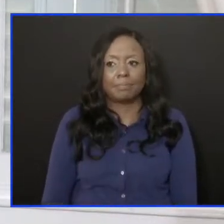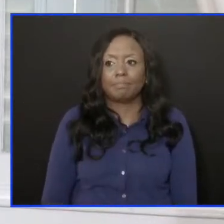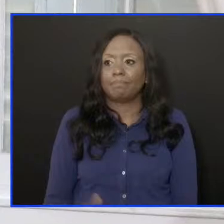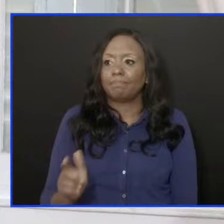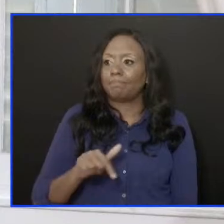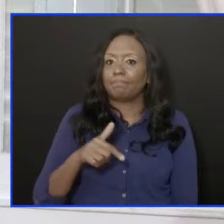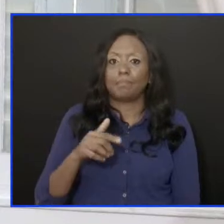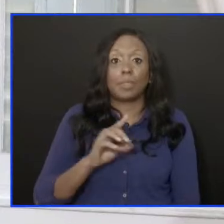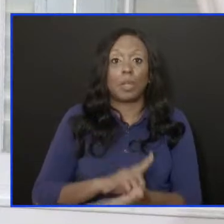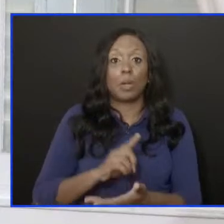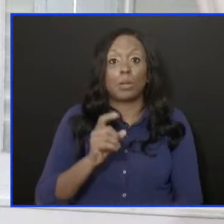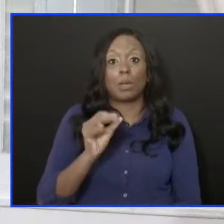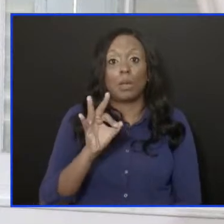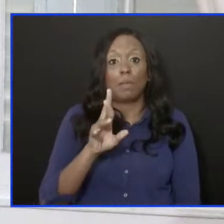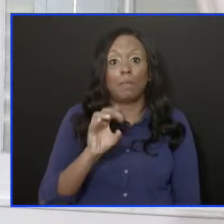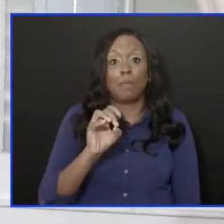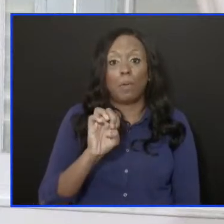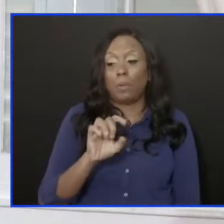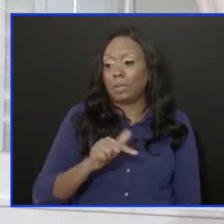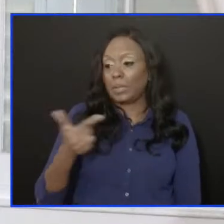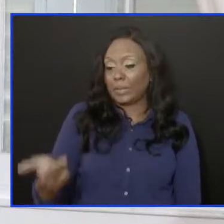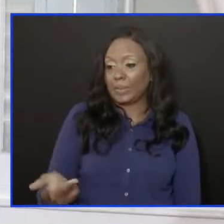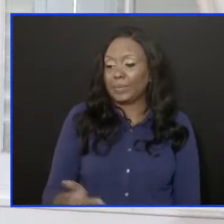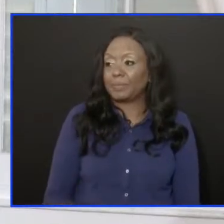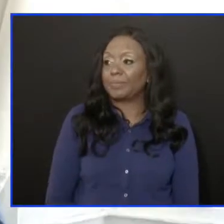Over to you, Dr. Ford.